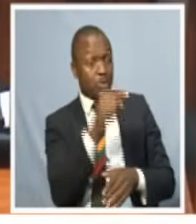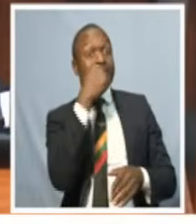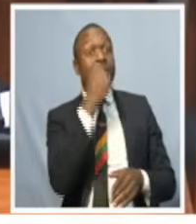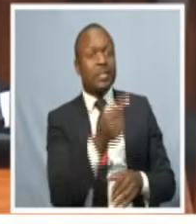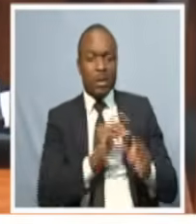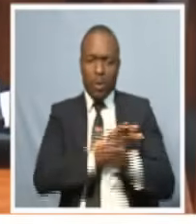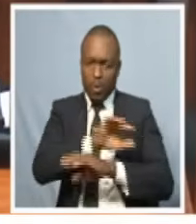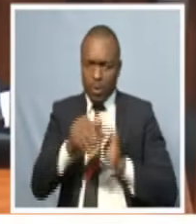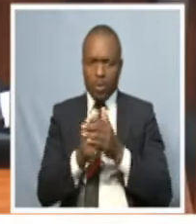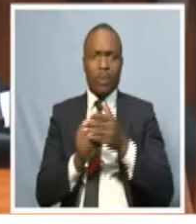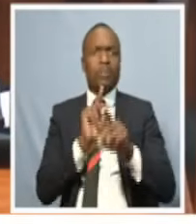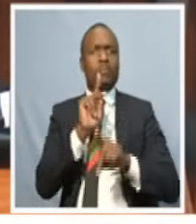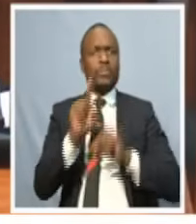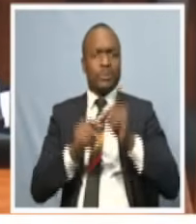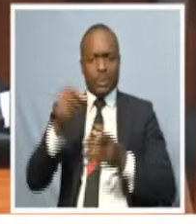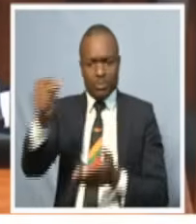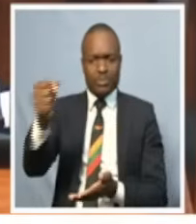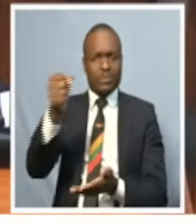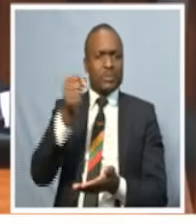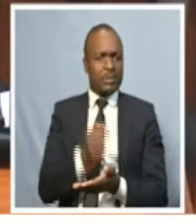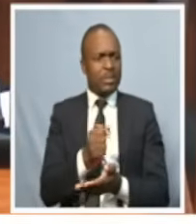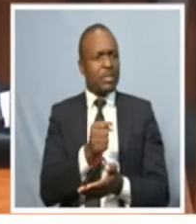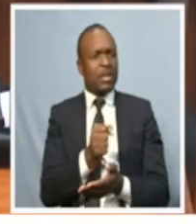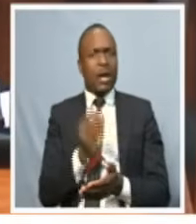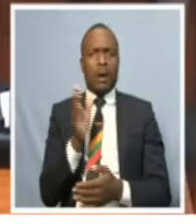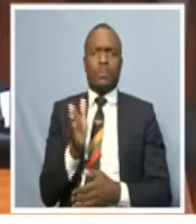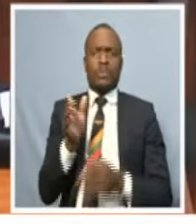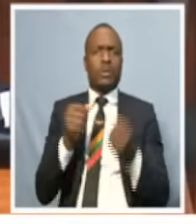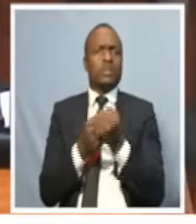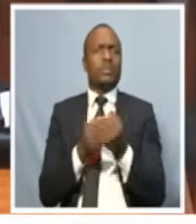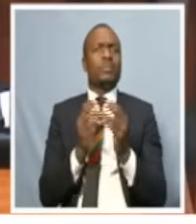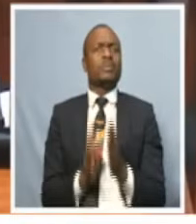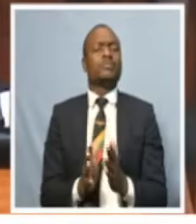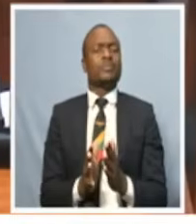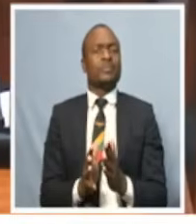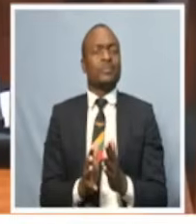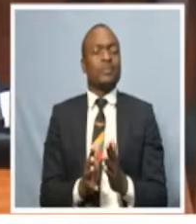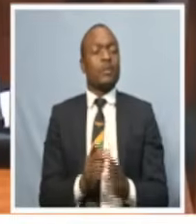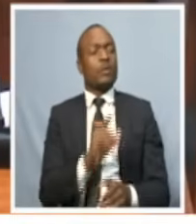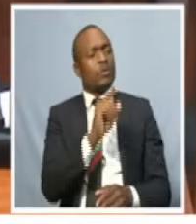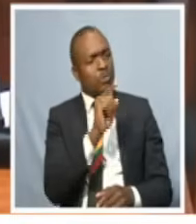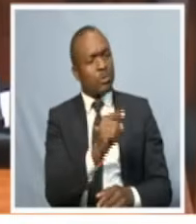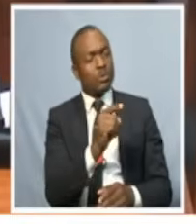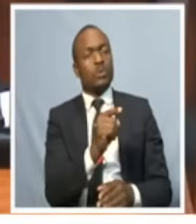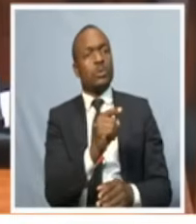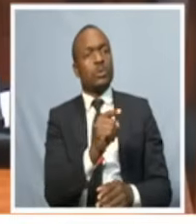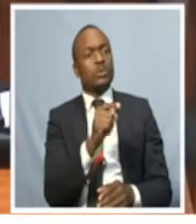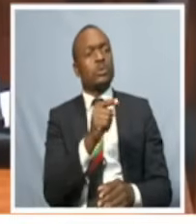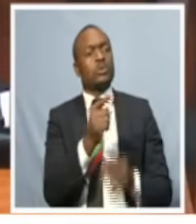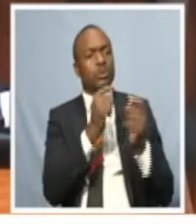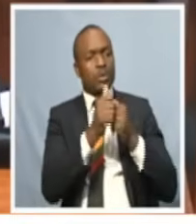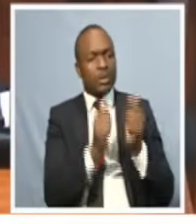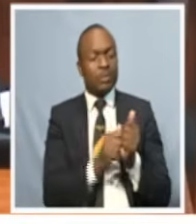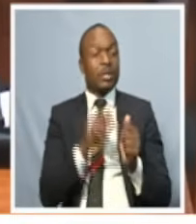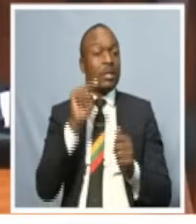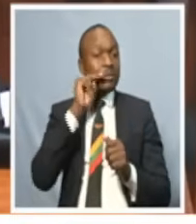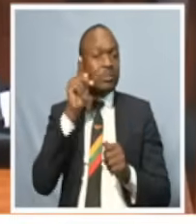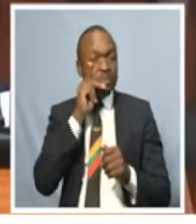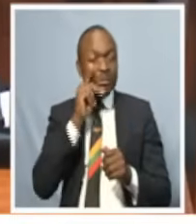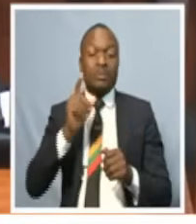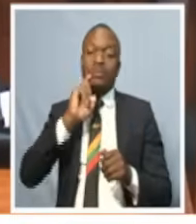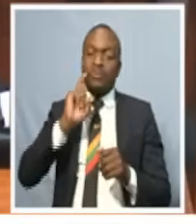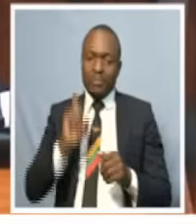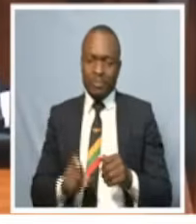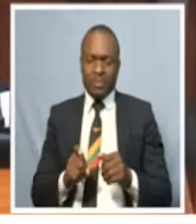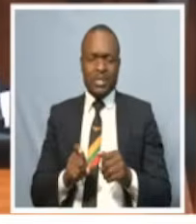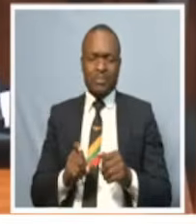said all the people that were recruited are UPND cadres. Then you went to Nakonde. Can you please try